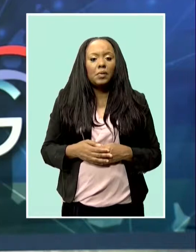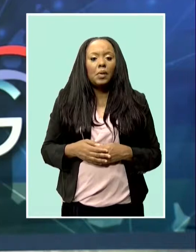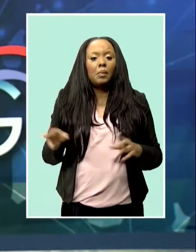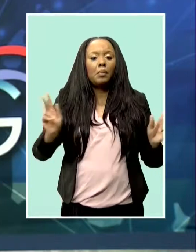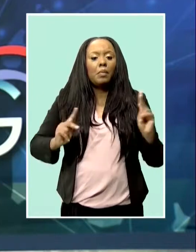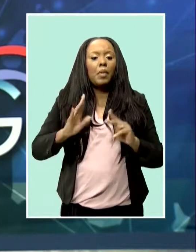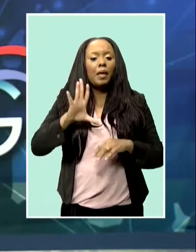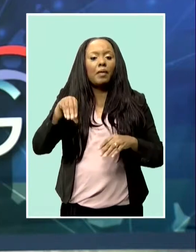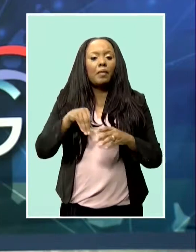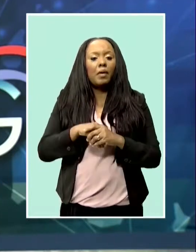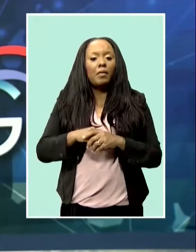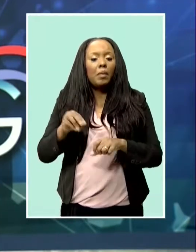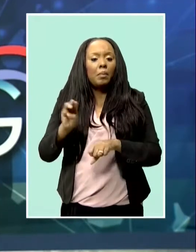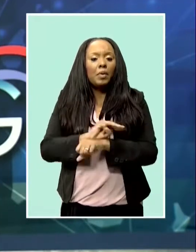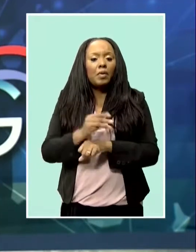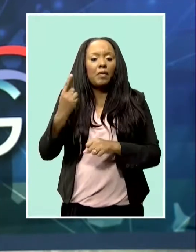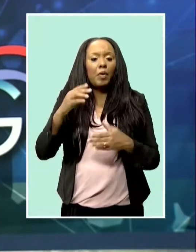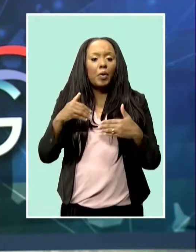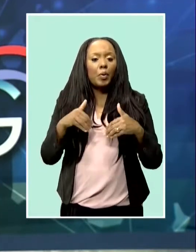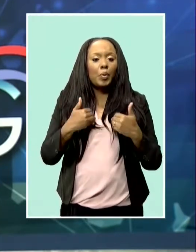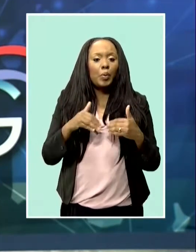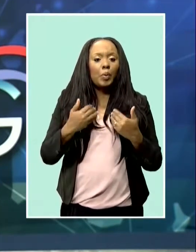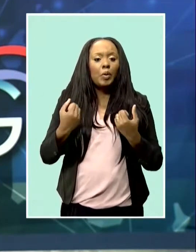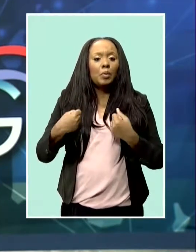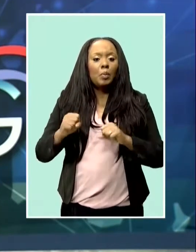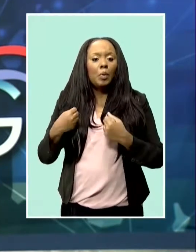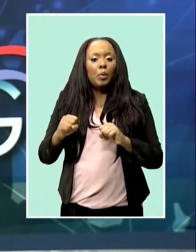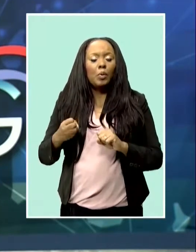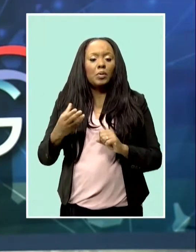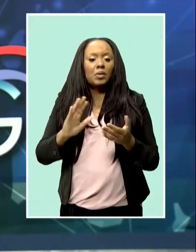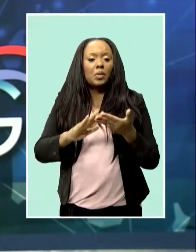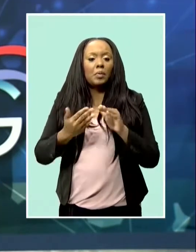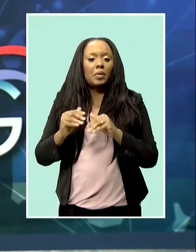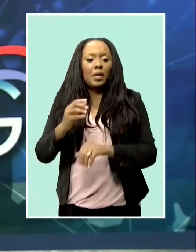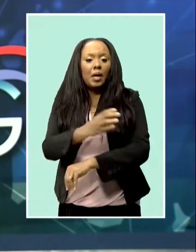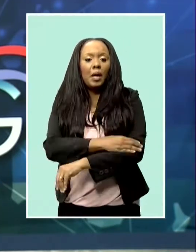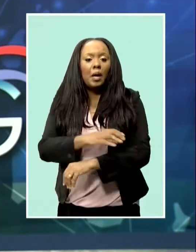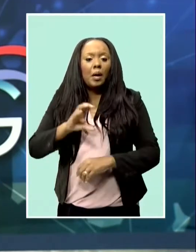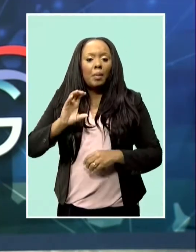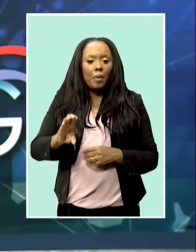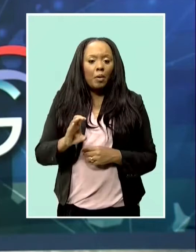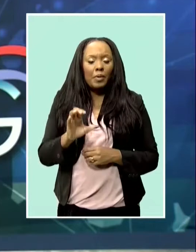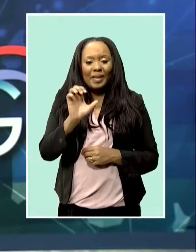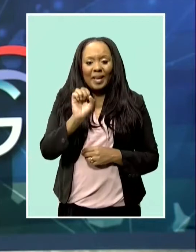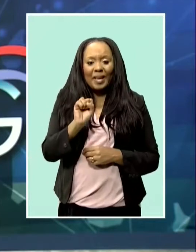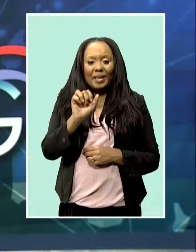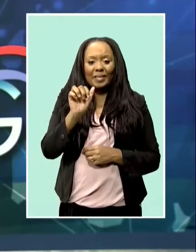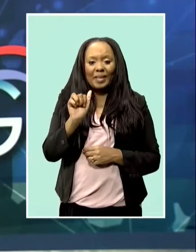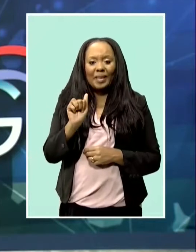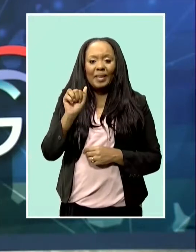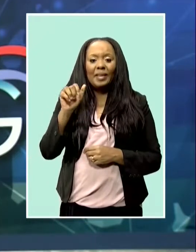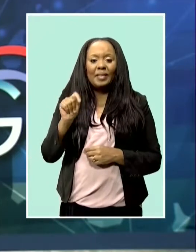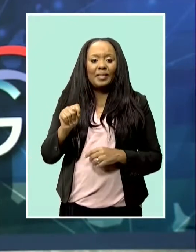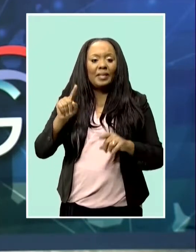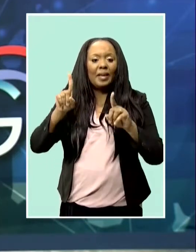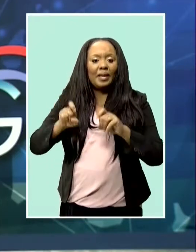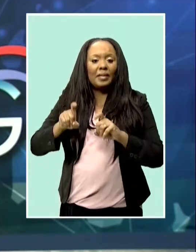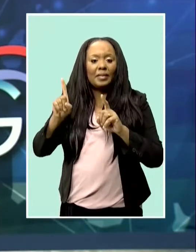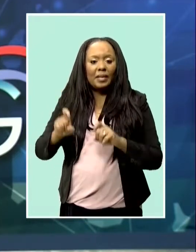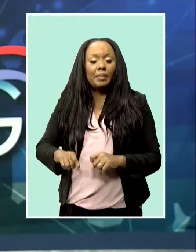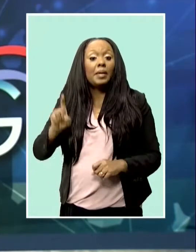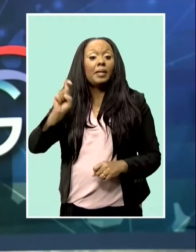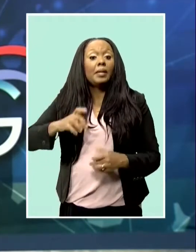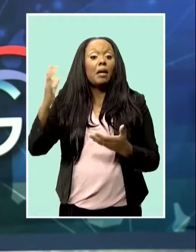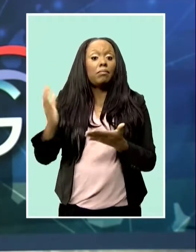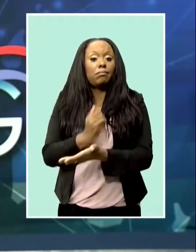and Community Empowerment's first Scholastic Aptitude Test, or SAT, have been told to grab the opportunity and